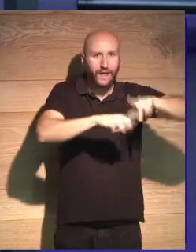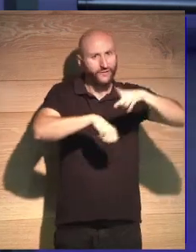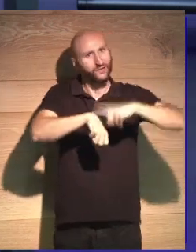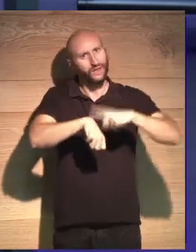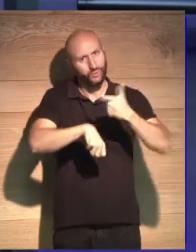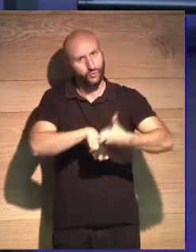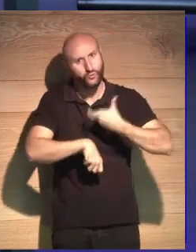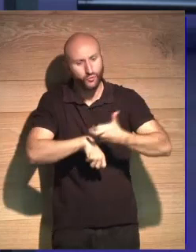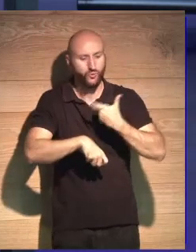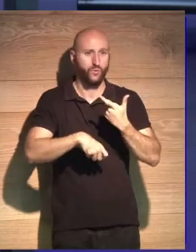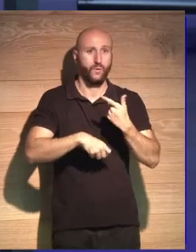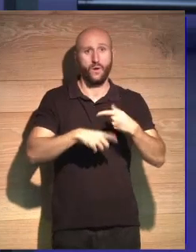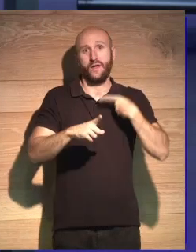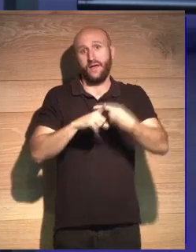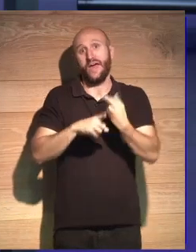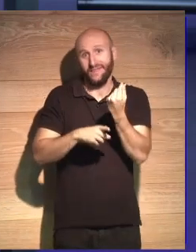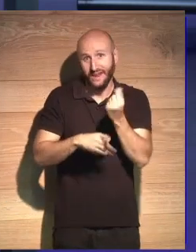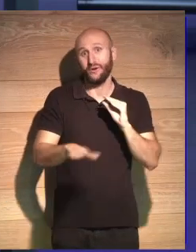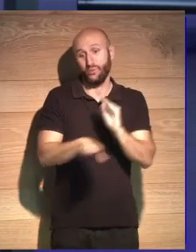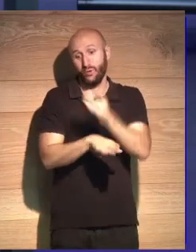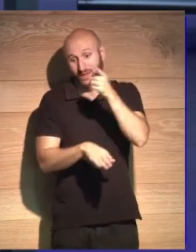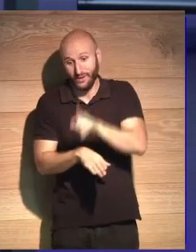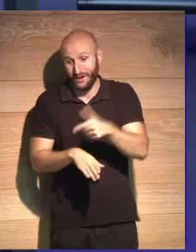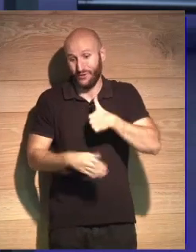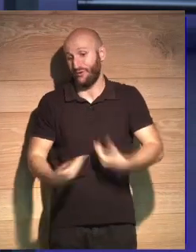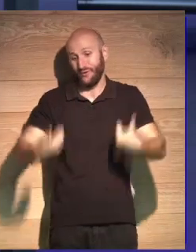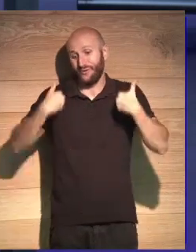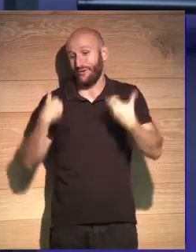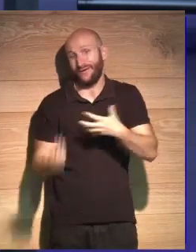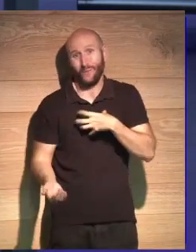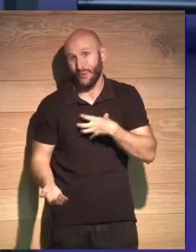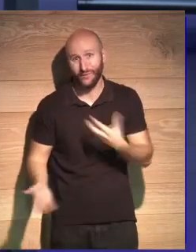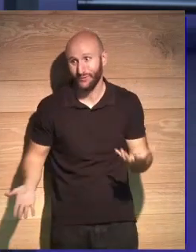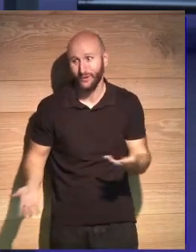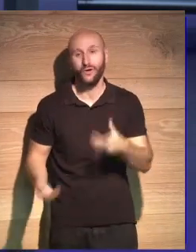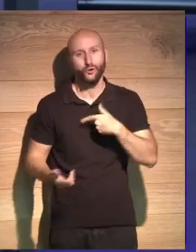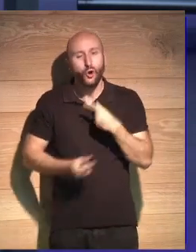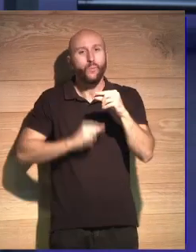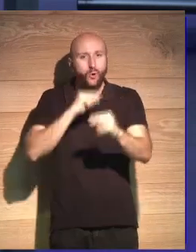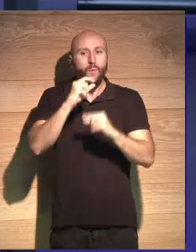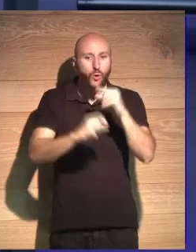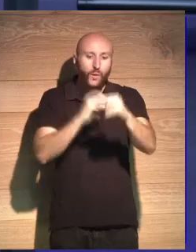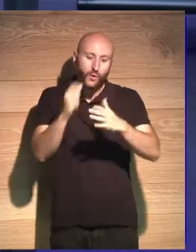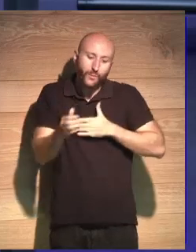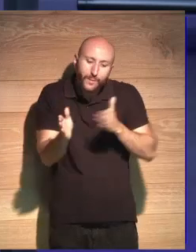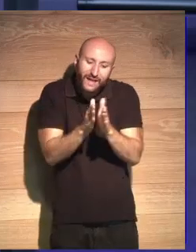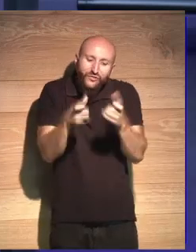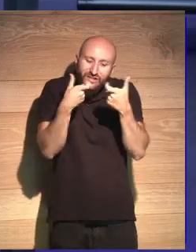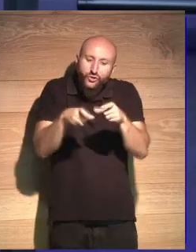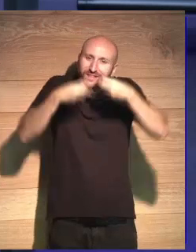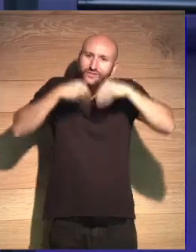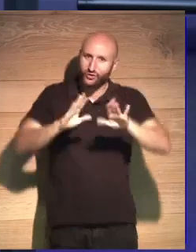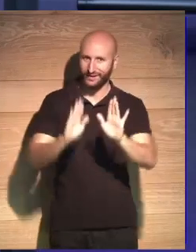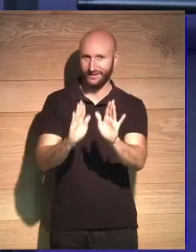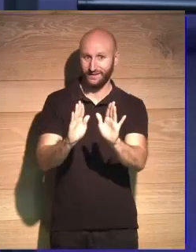by little detail. This takes time, this takes money, and I cannot do it myself. I'm working